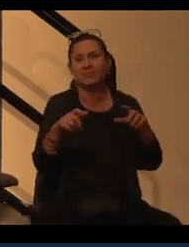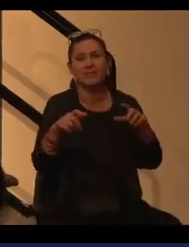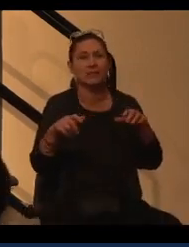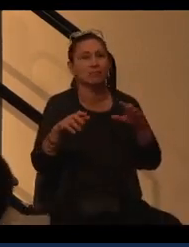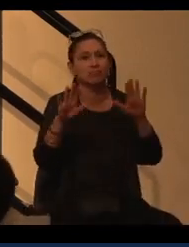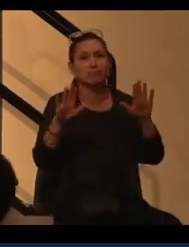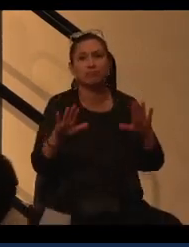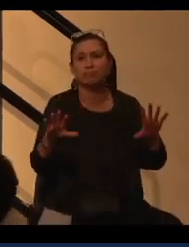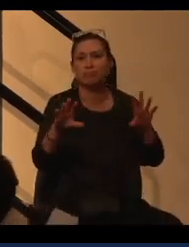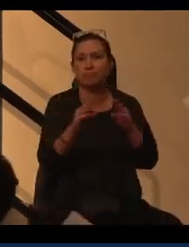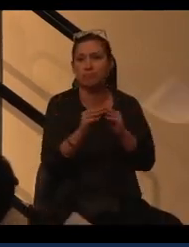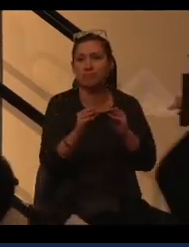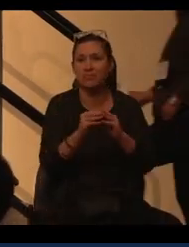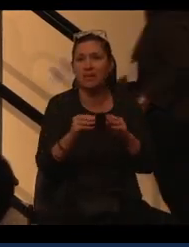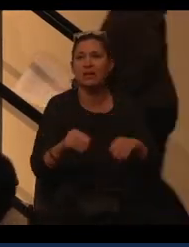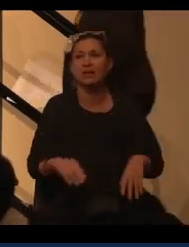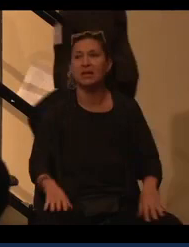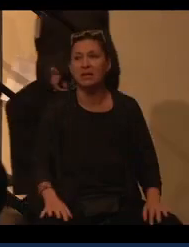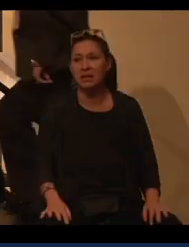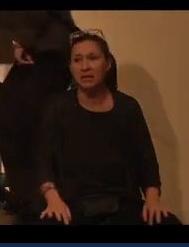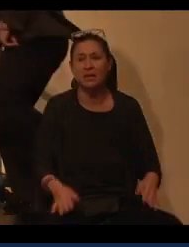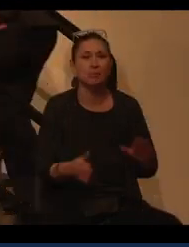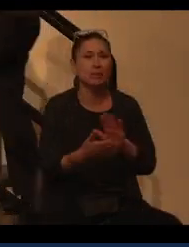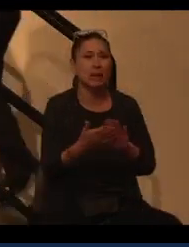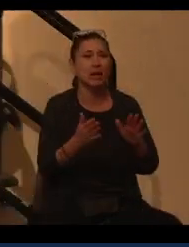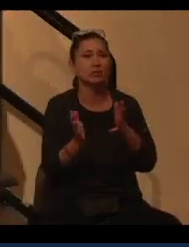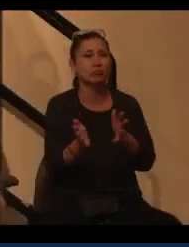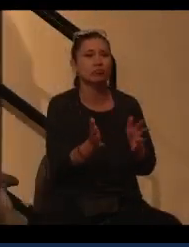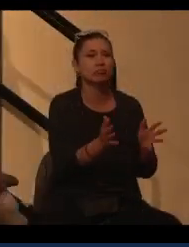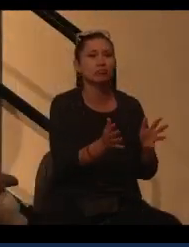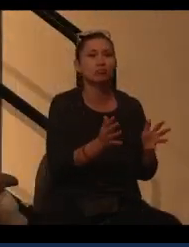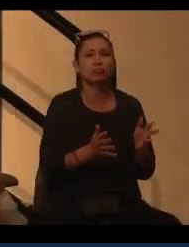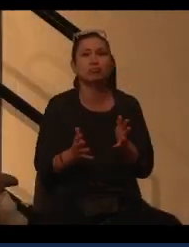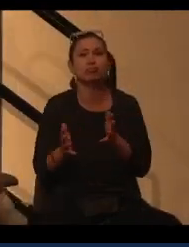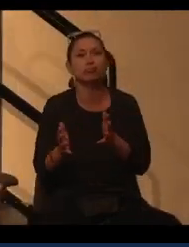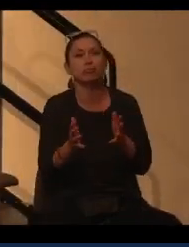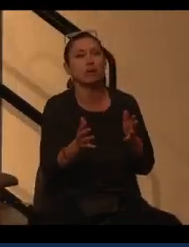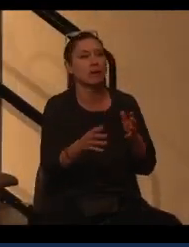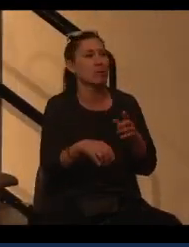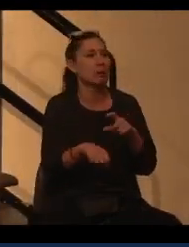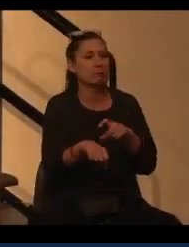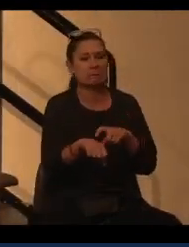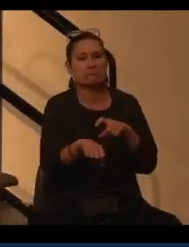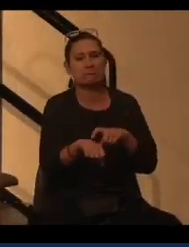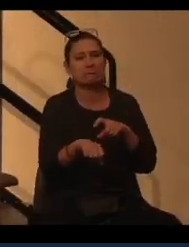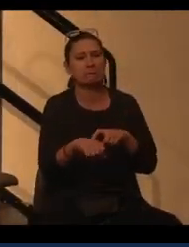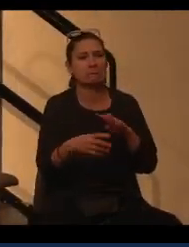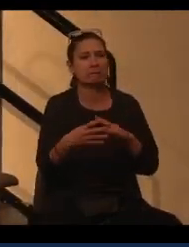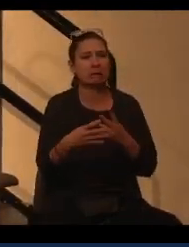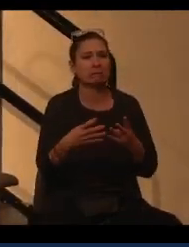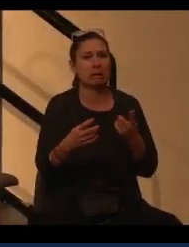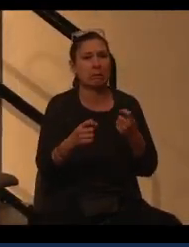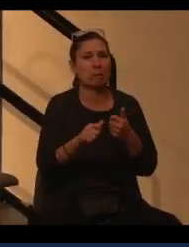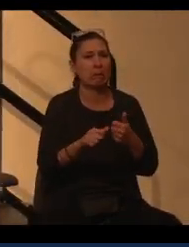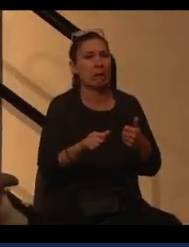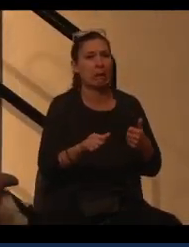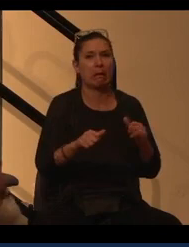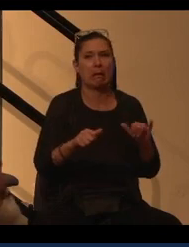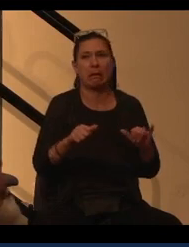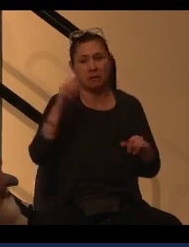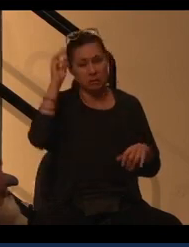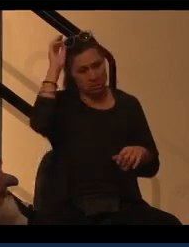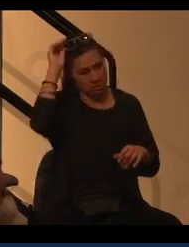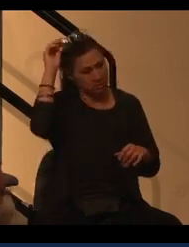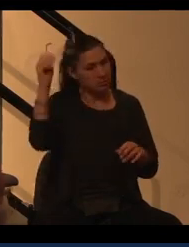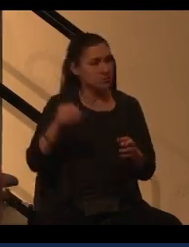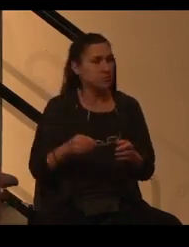of course, we built some buffer time and we're always not on point with schedule. But with that being said, we wanted to make